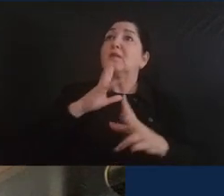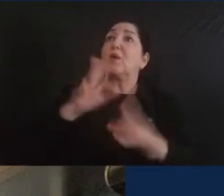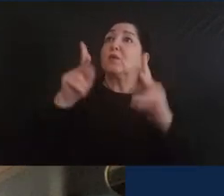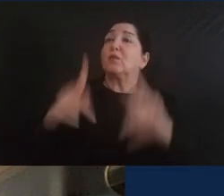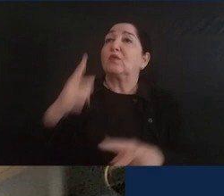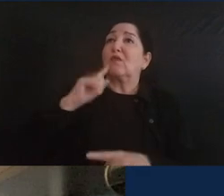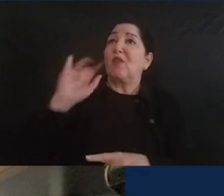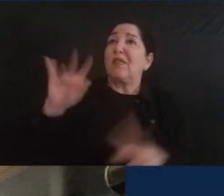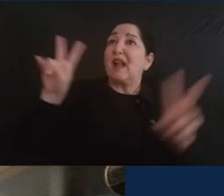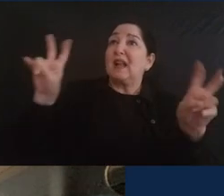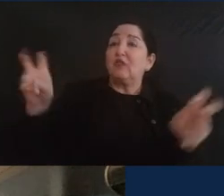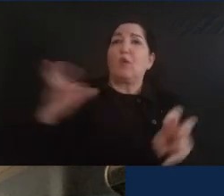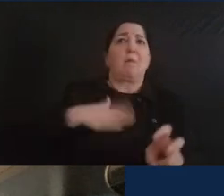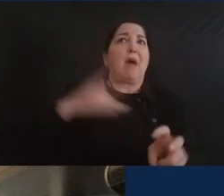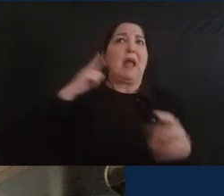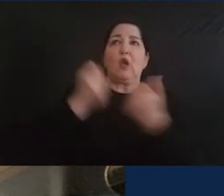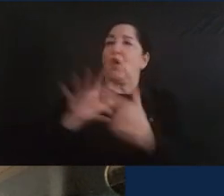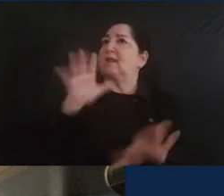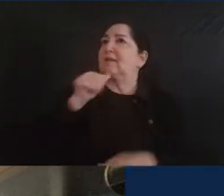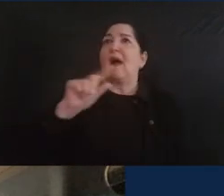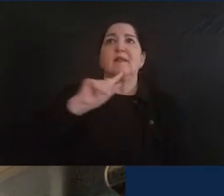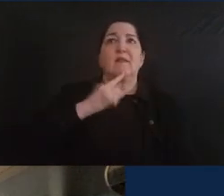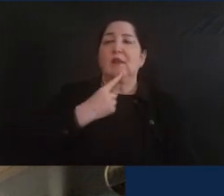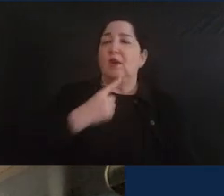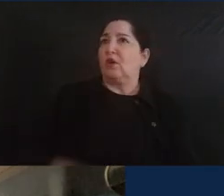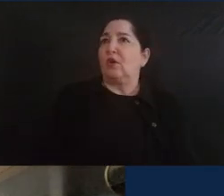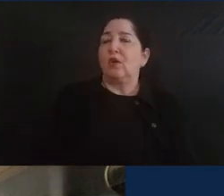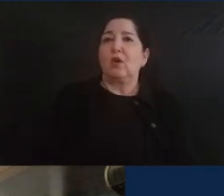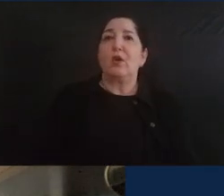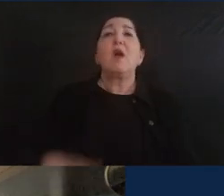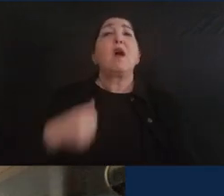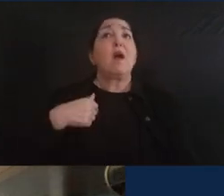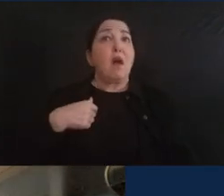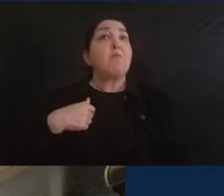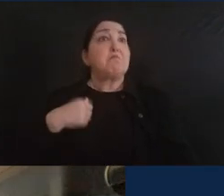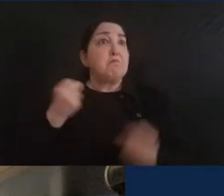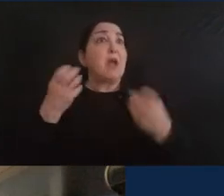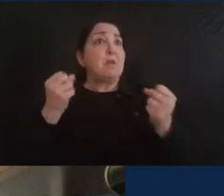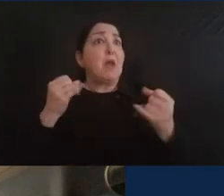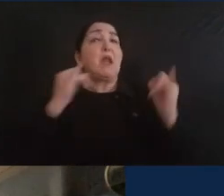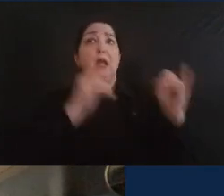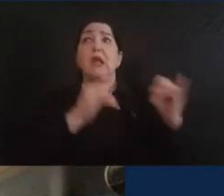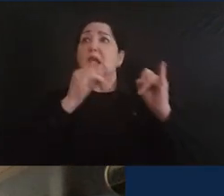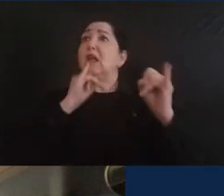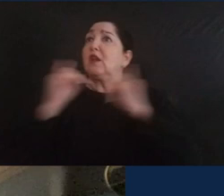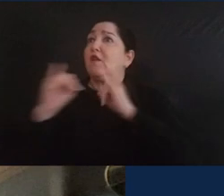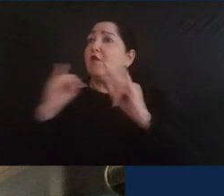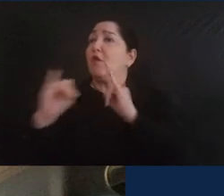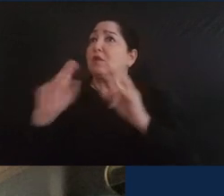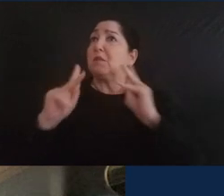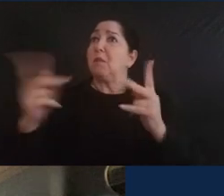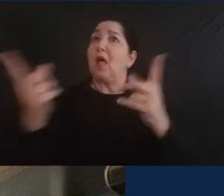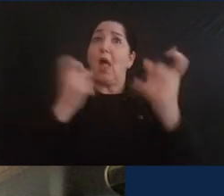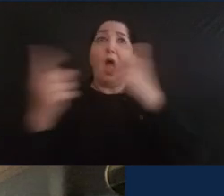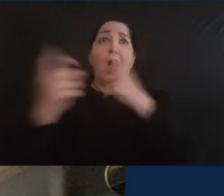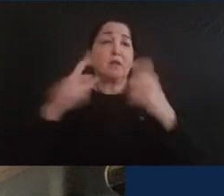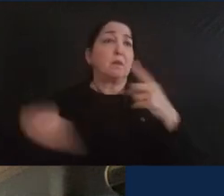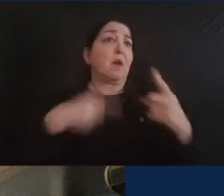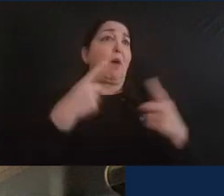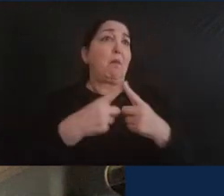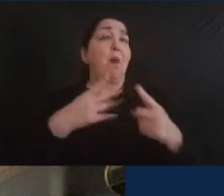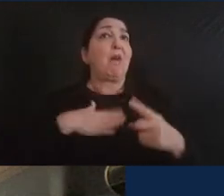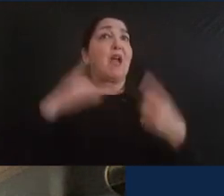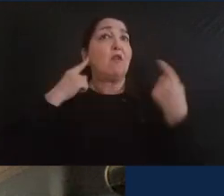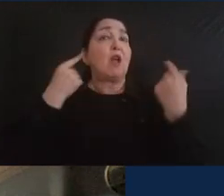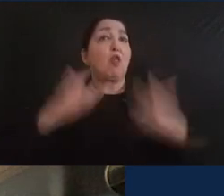this issue when my hearing loss is not a severe one? Mind you, I've been asked about my hearing impairment in many an interview, and it's